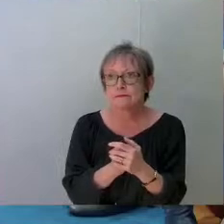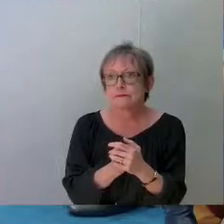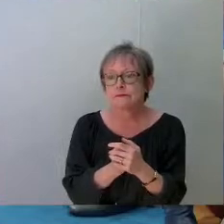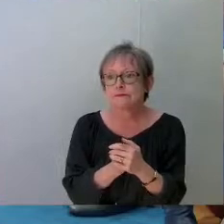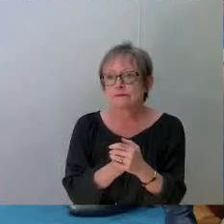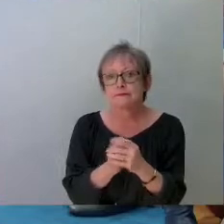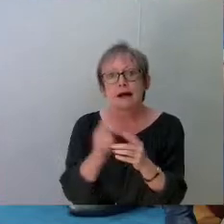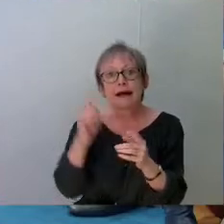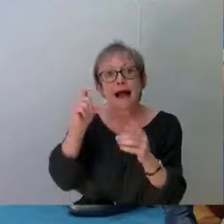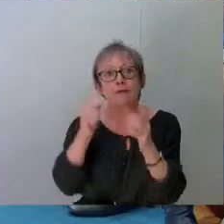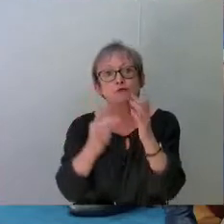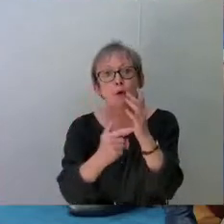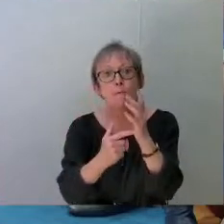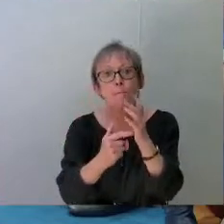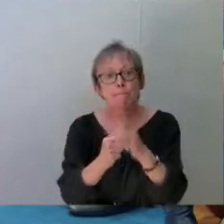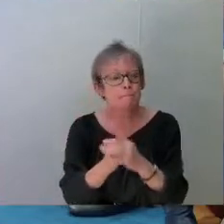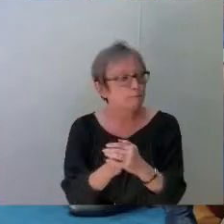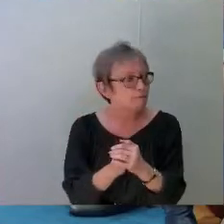Callum Tom.